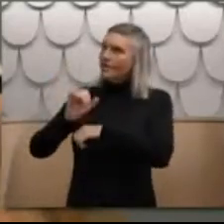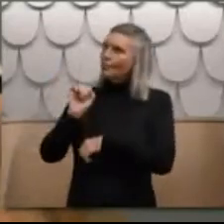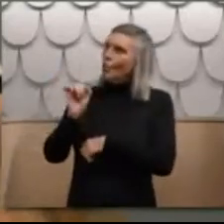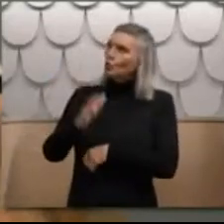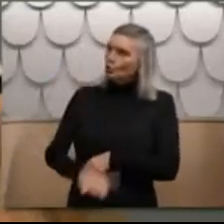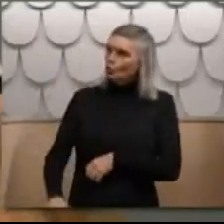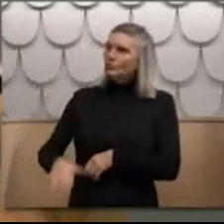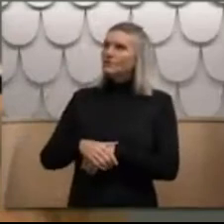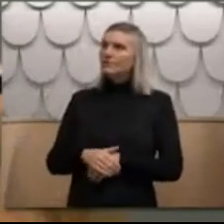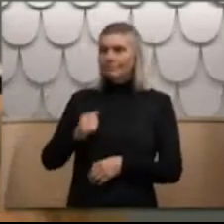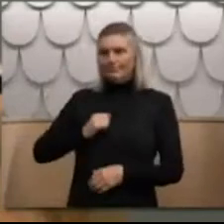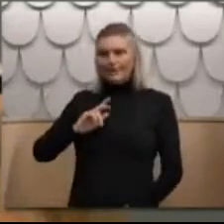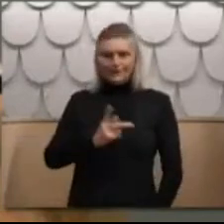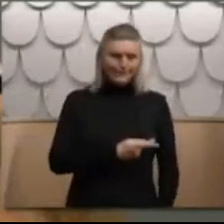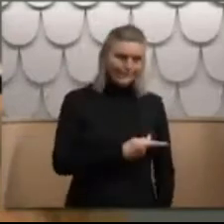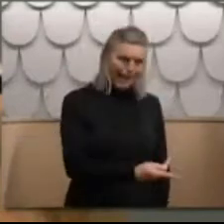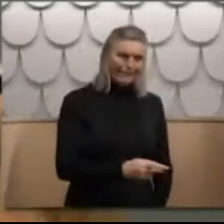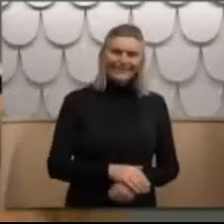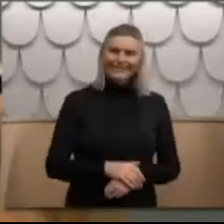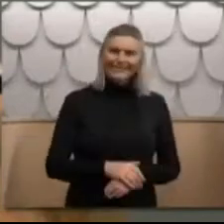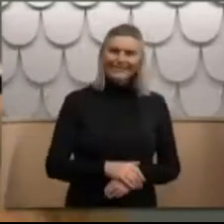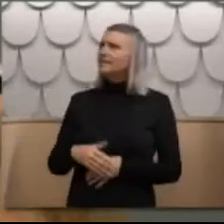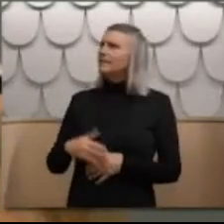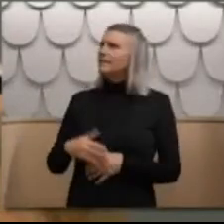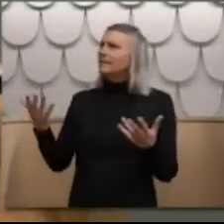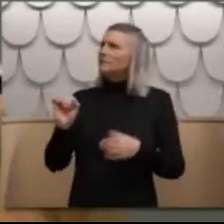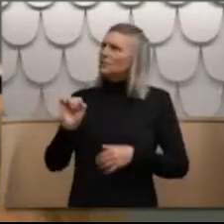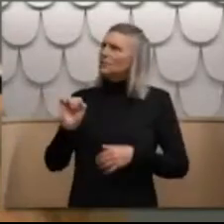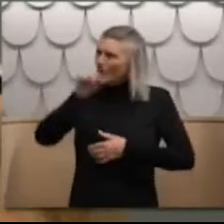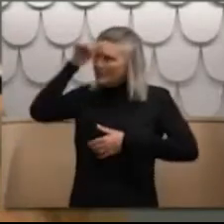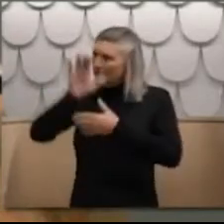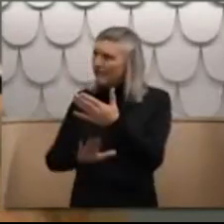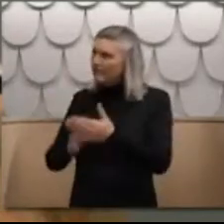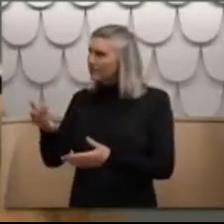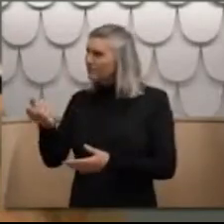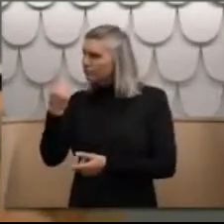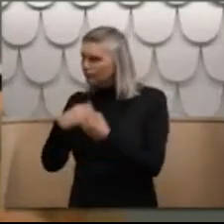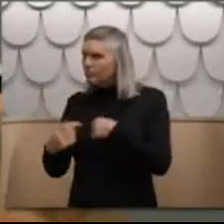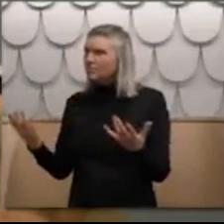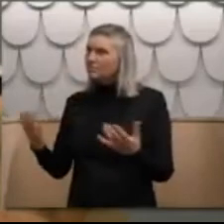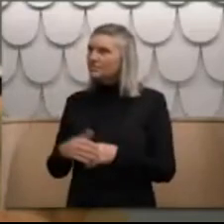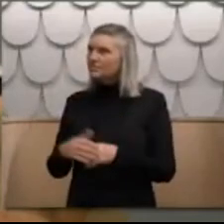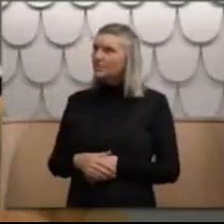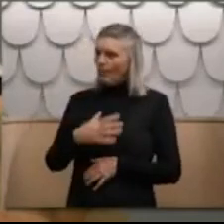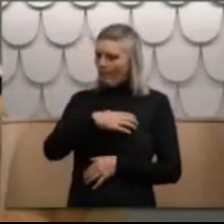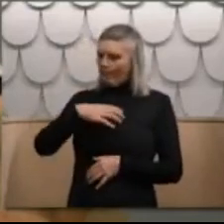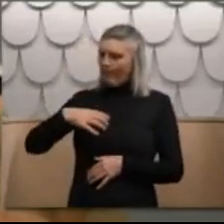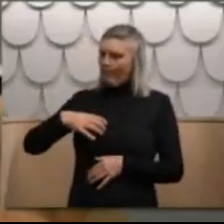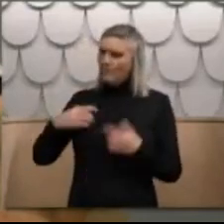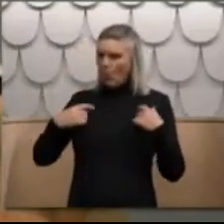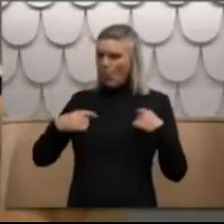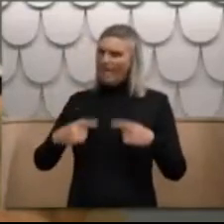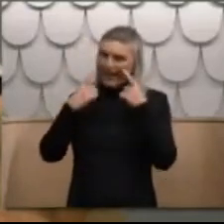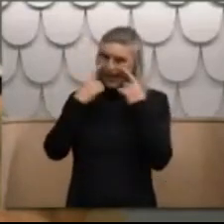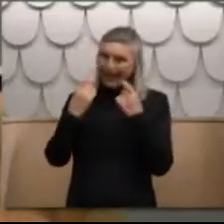My son, yeah. Yeah. What's been your experience then with state care and